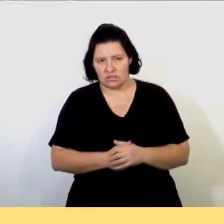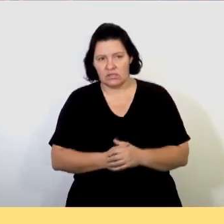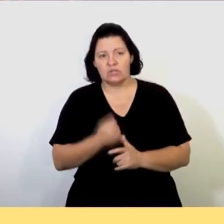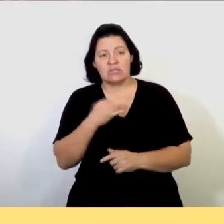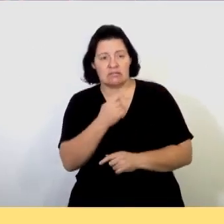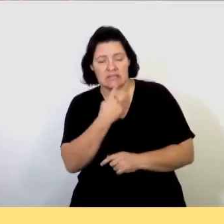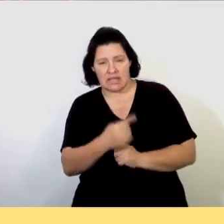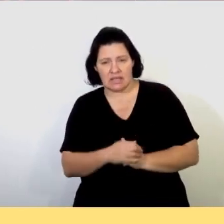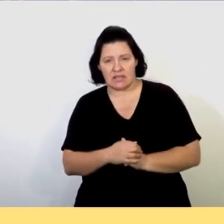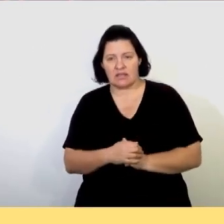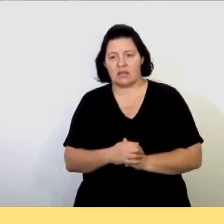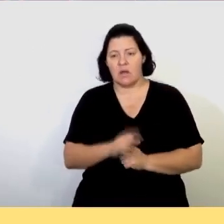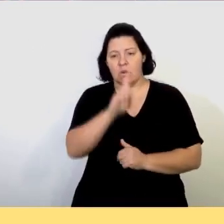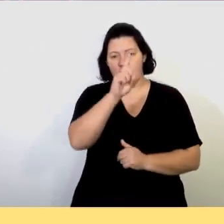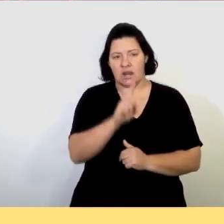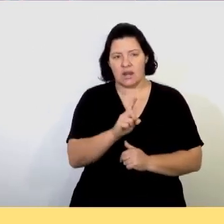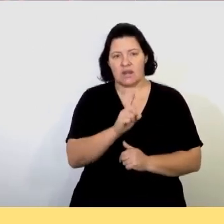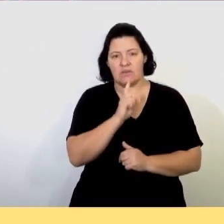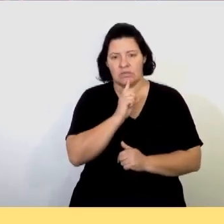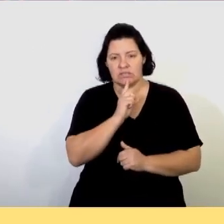section. So I'm coming here to say